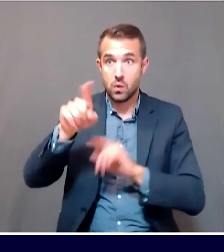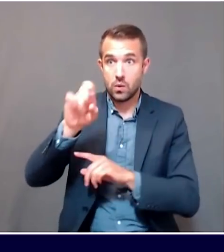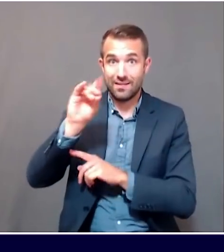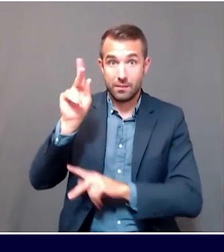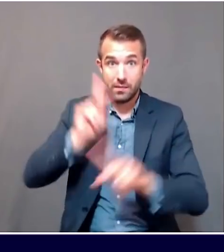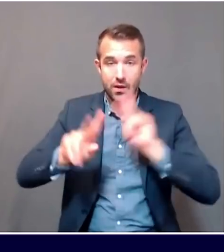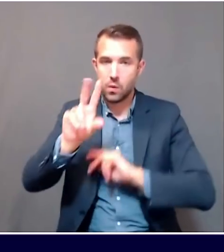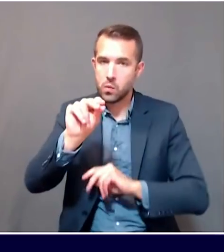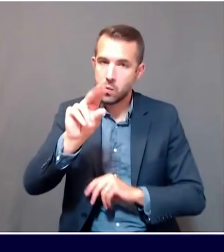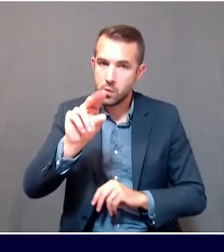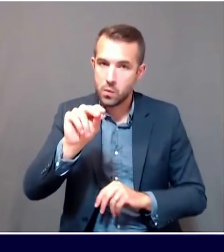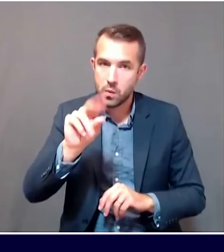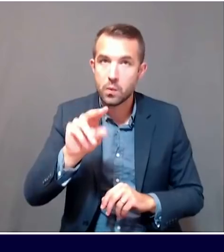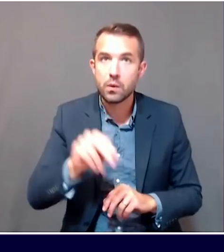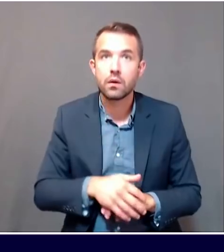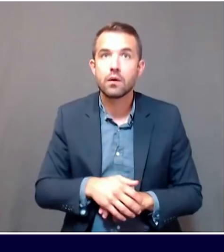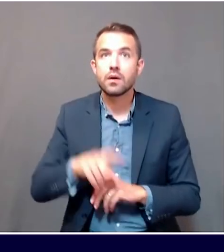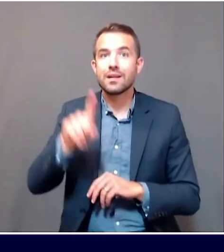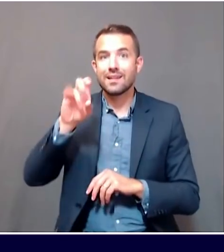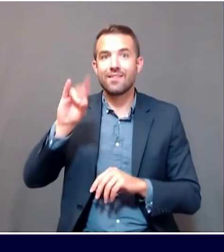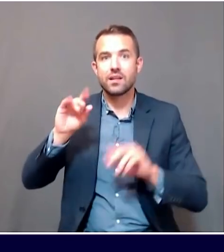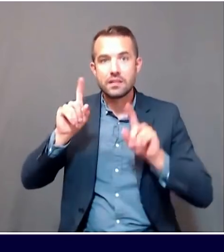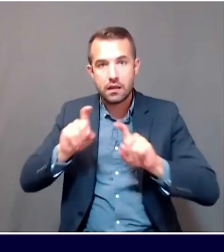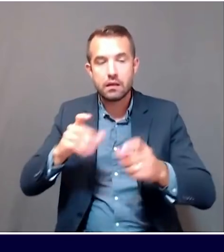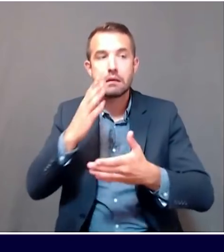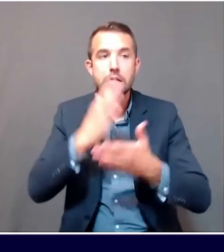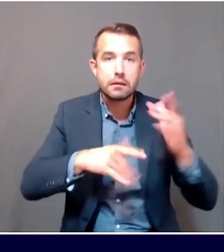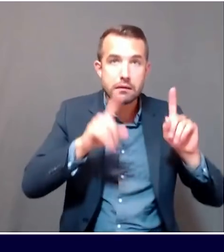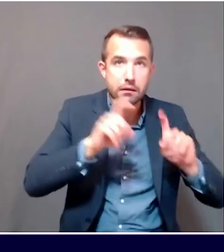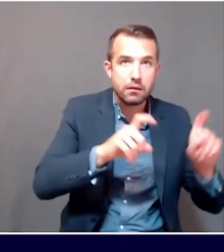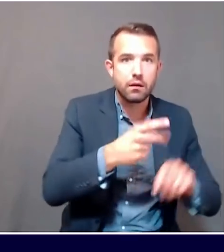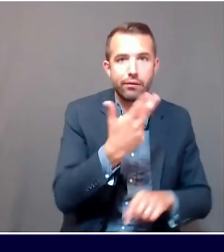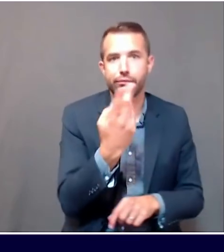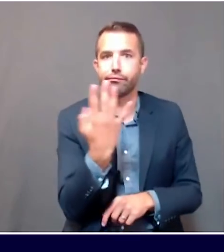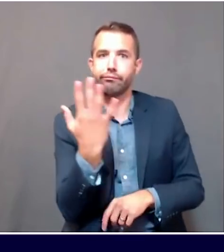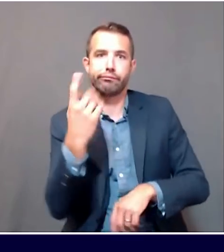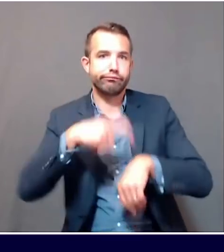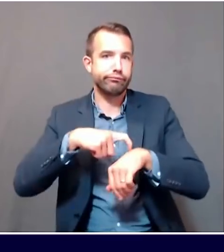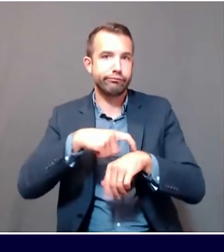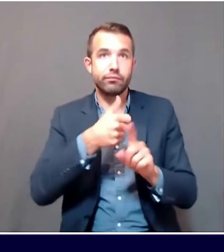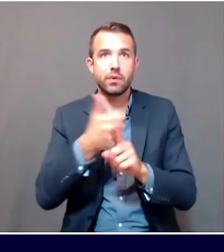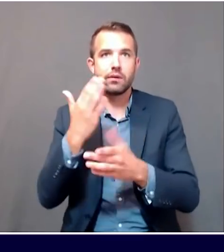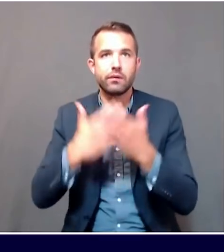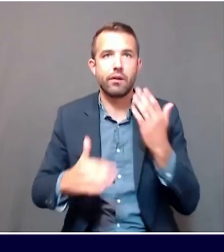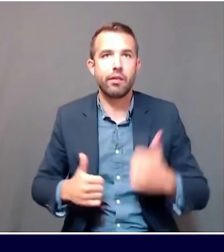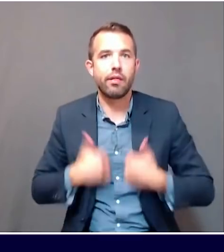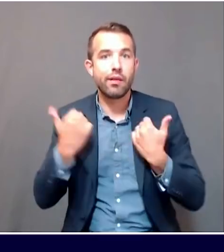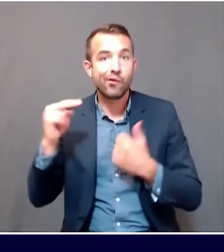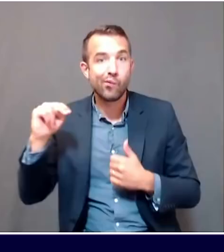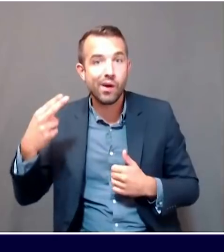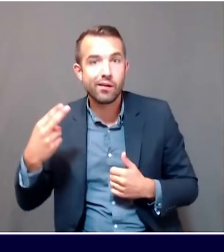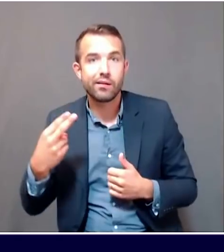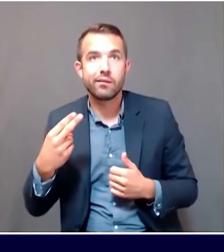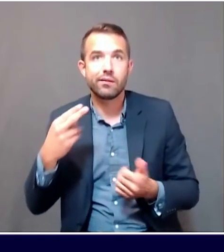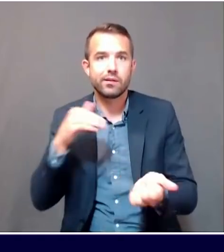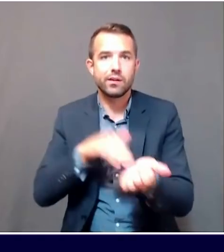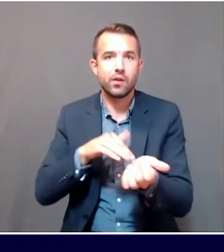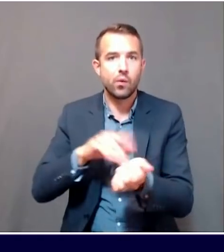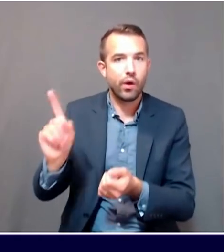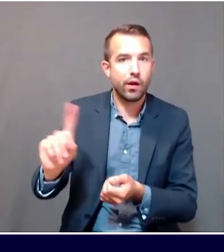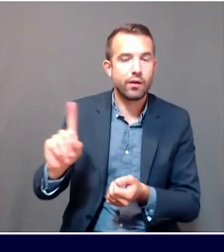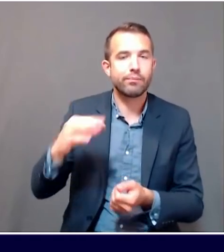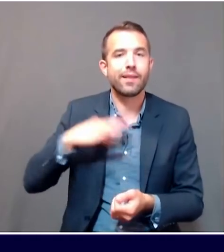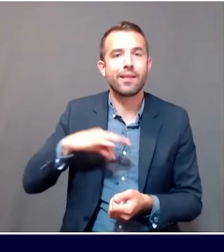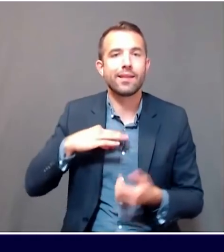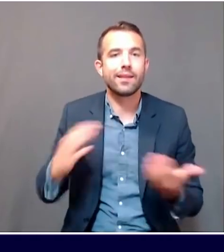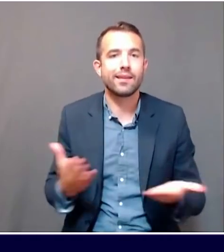results are among residents of states such as New Hampshire. These are folks that may get their health care in Maine and just happen to live